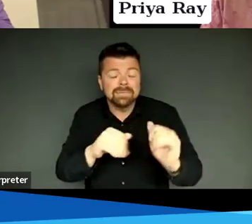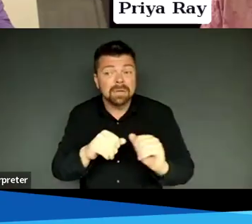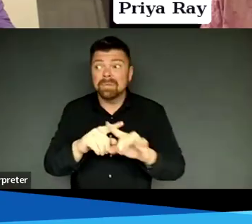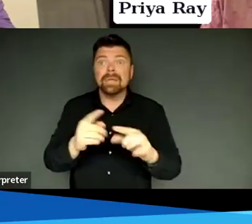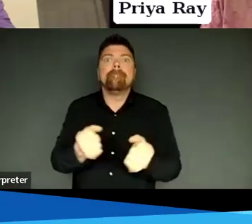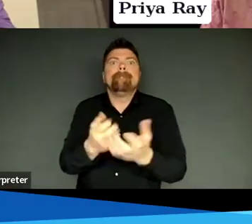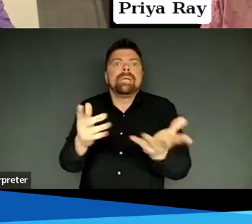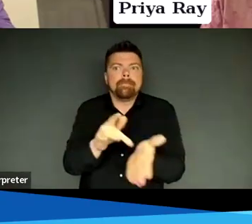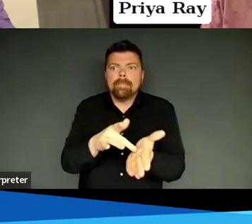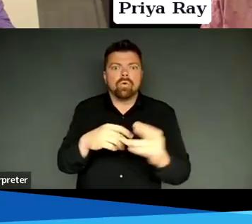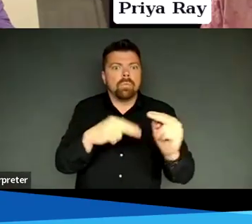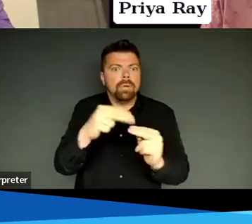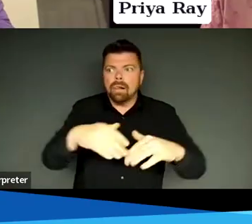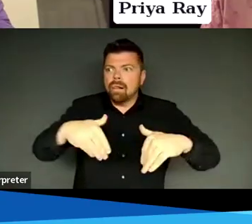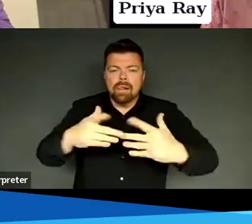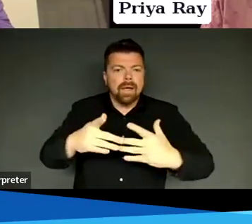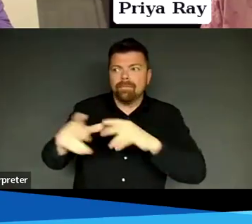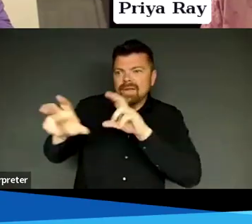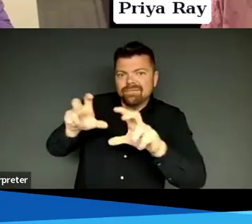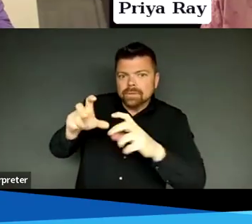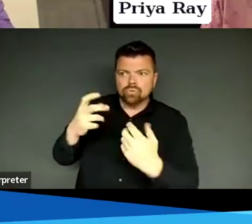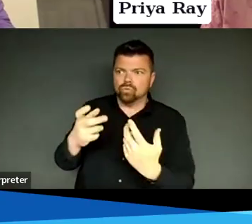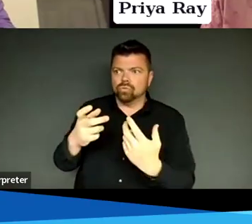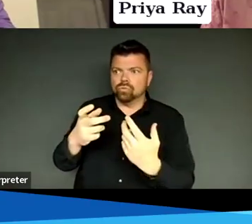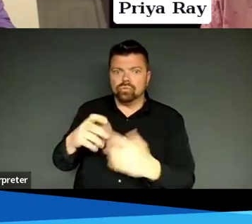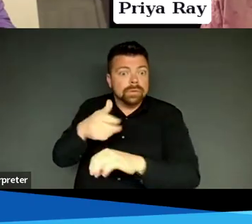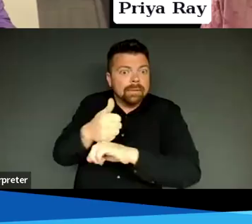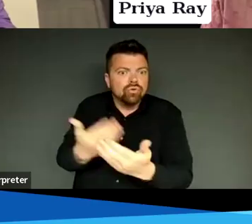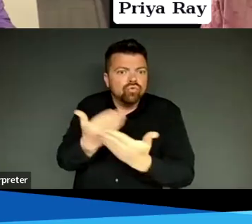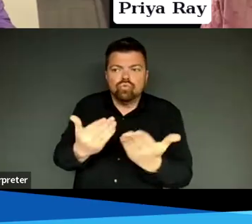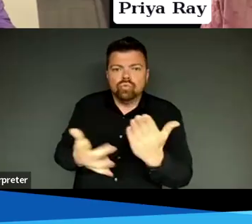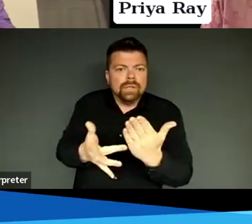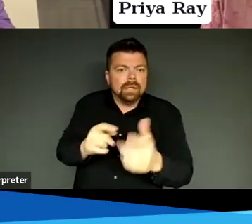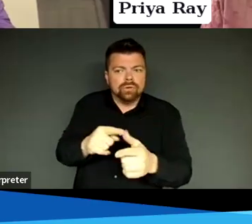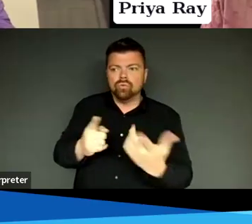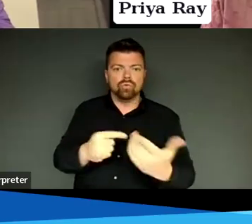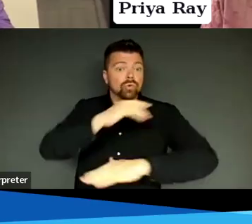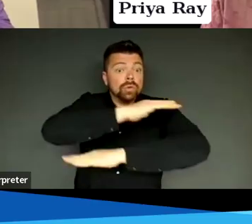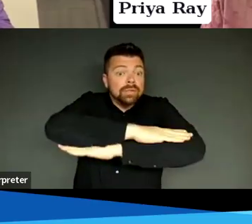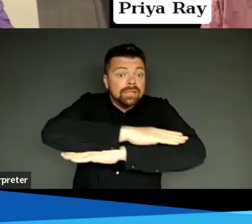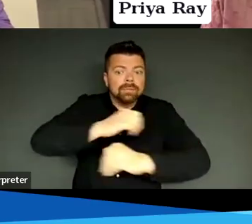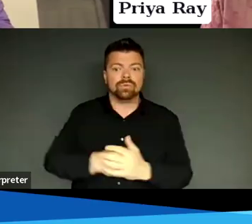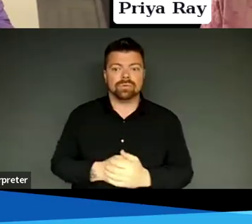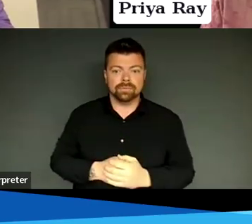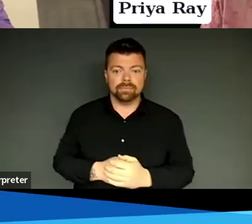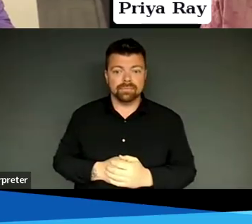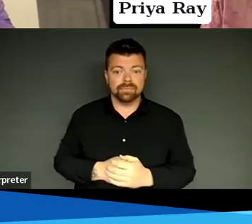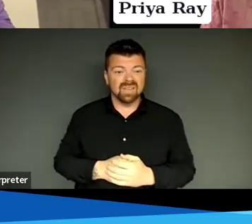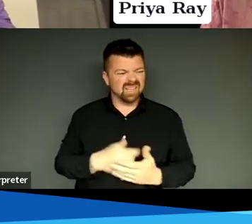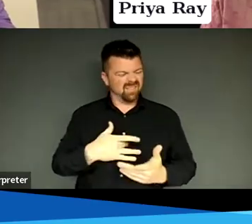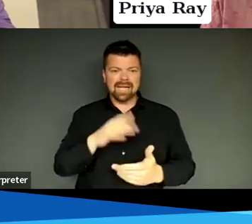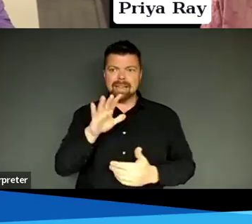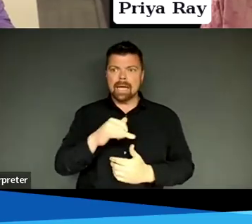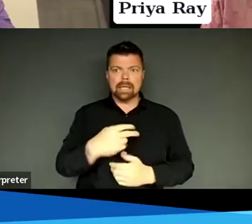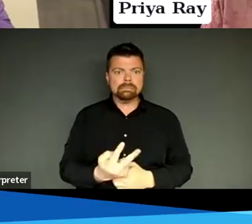invested in adaptive and accessible exam tables yet. And that is, it creates a barrier. It creates a